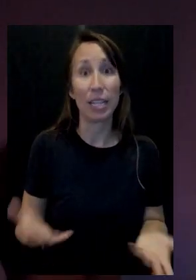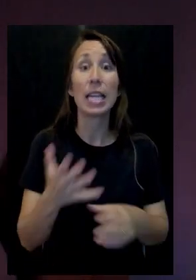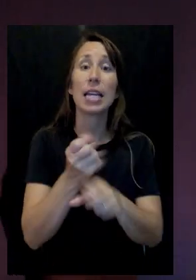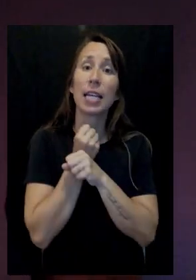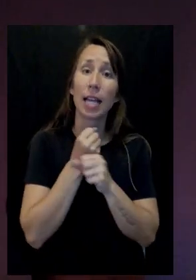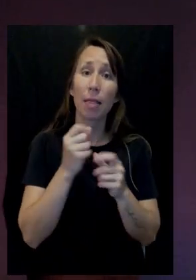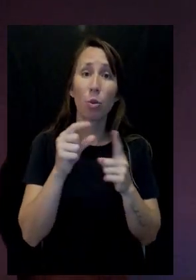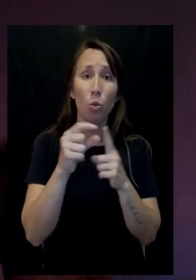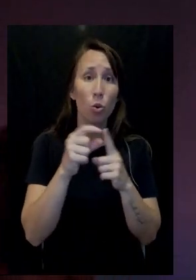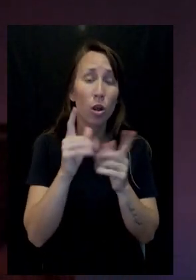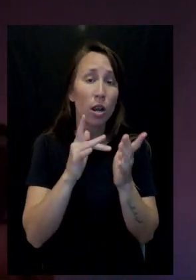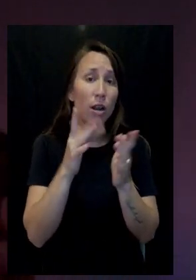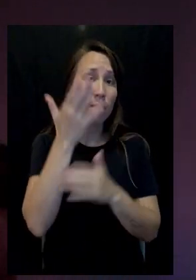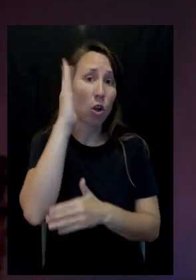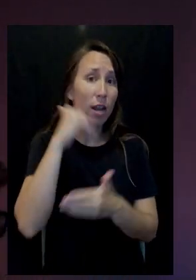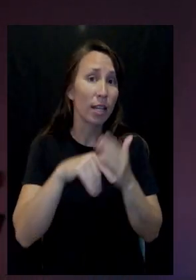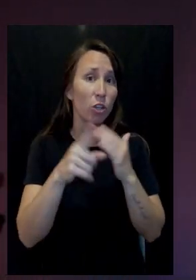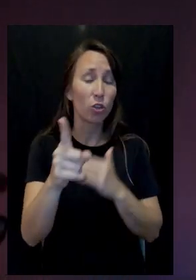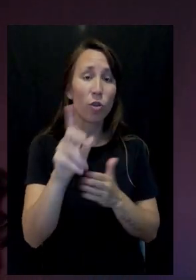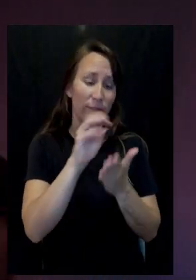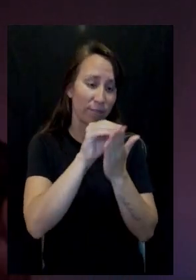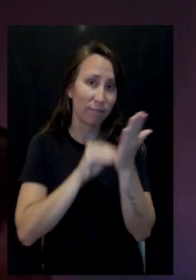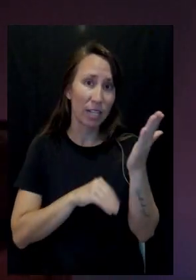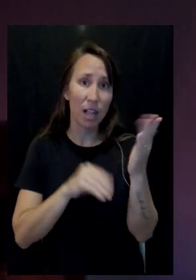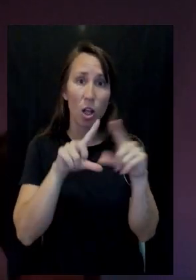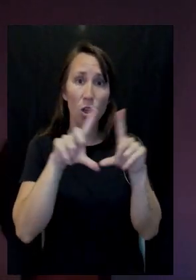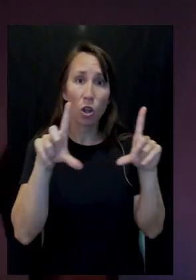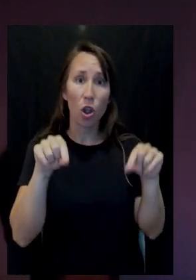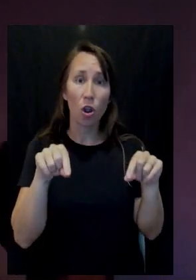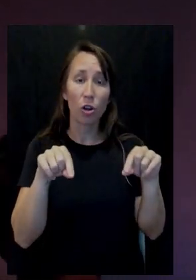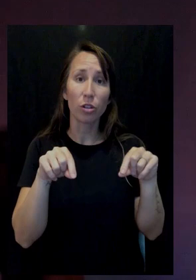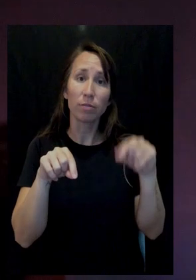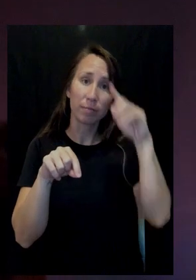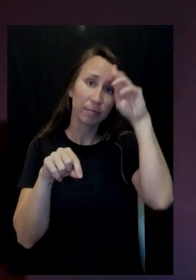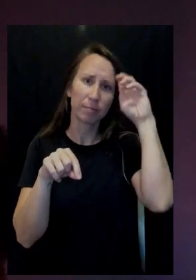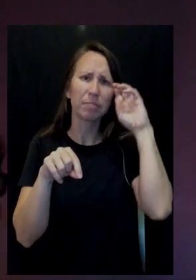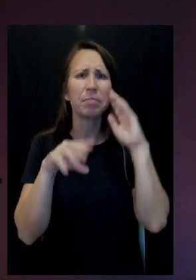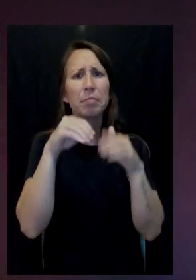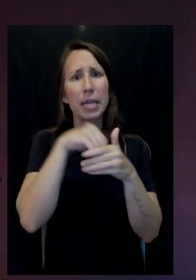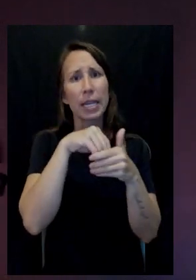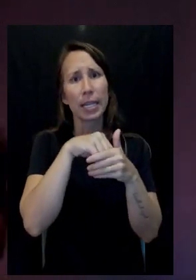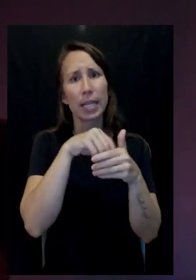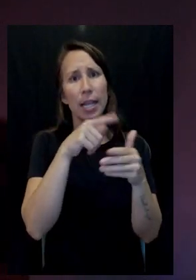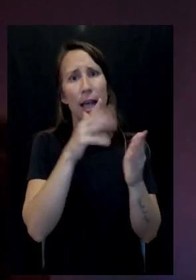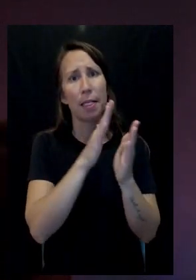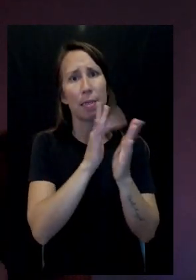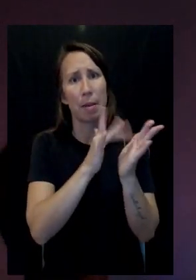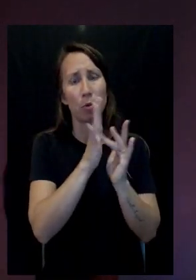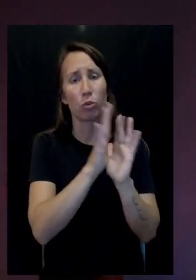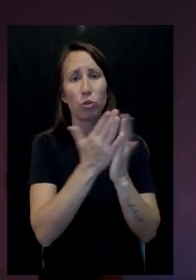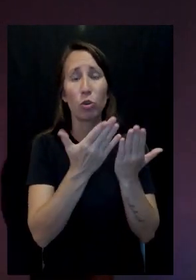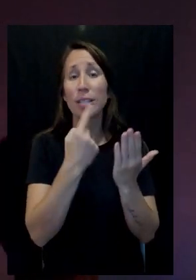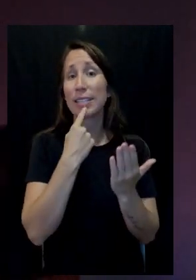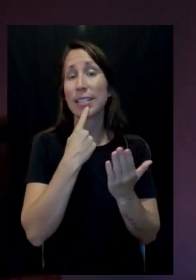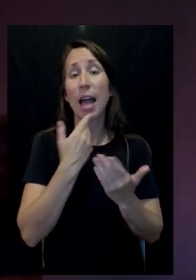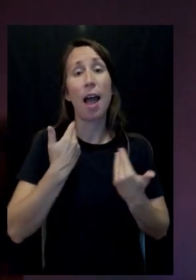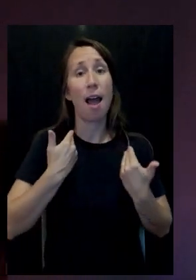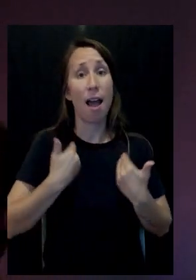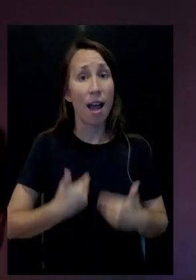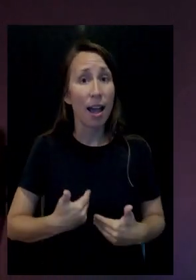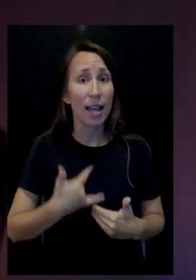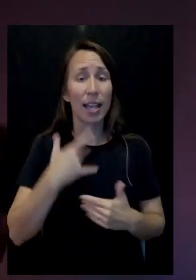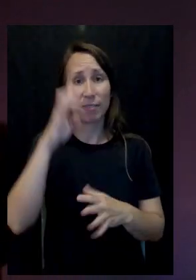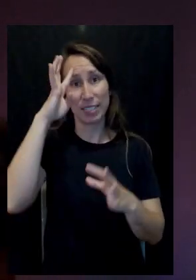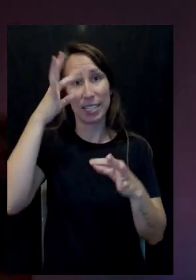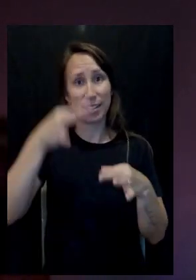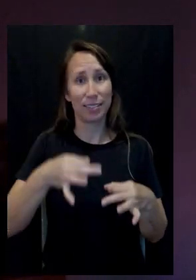you. Fill out this card. I'm pretty sure there'll be a card in there, but it's just a card that says I have decided. You could fill out